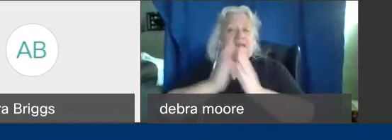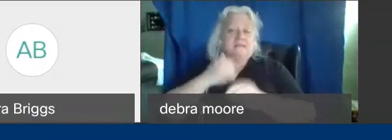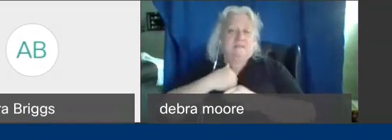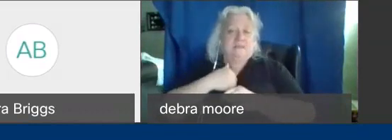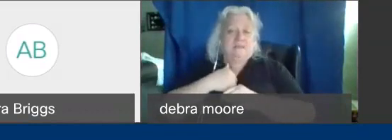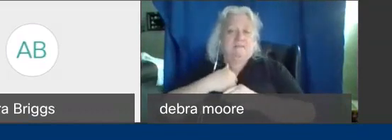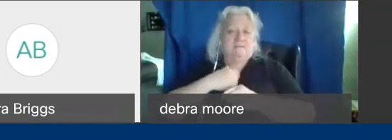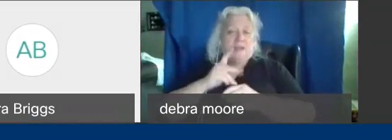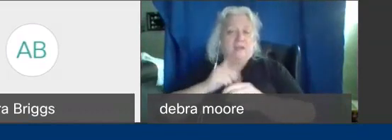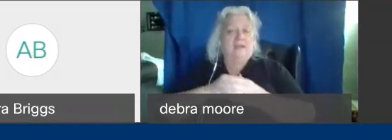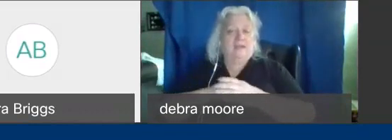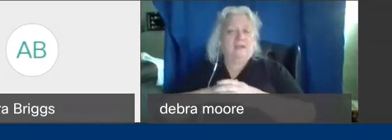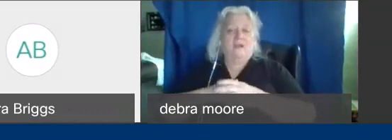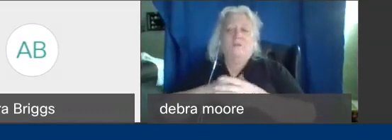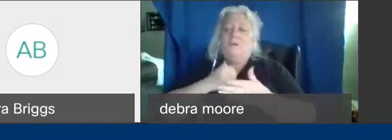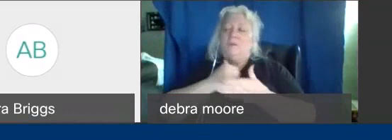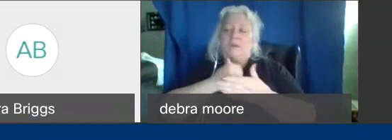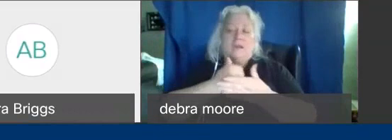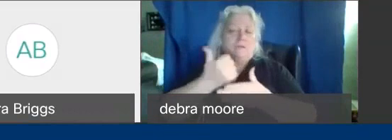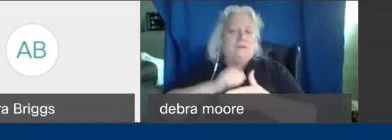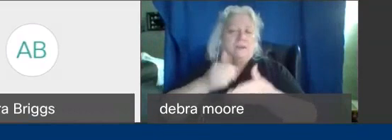life staff member, and we can further assist you.